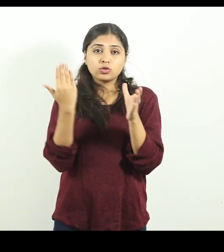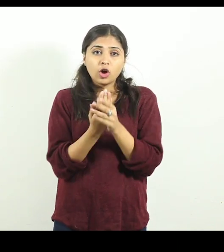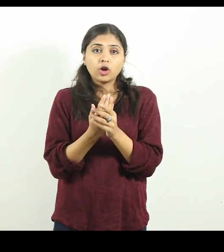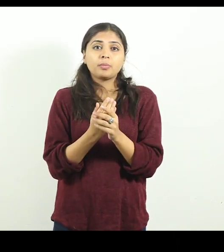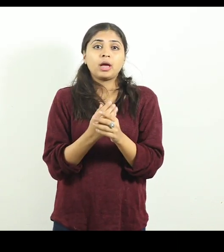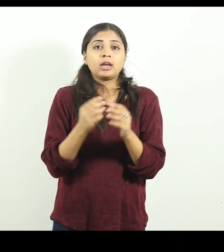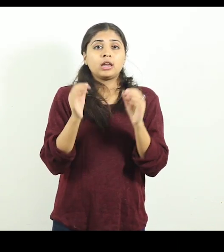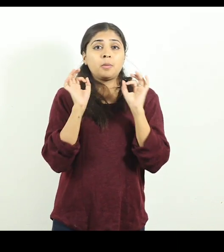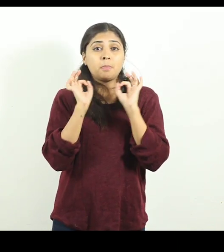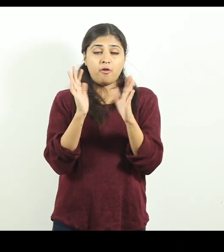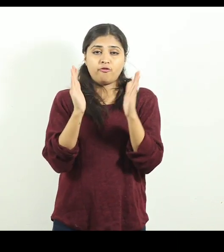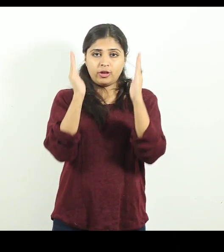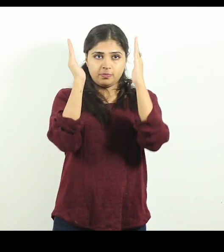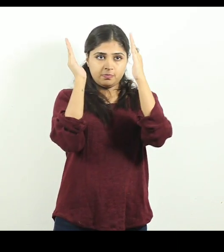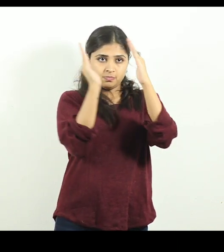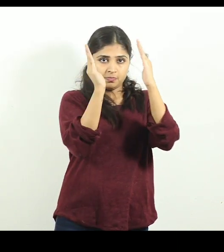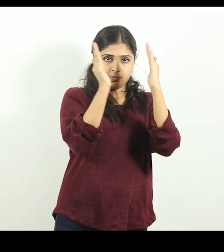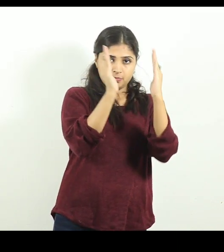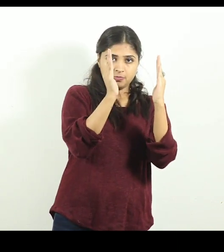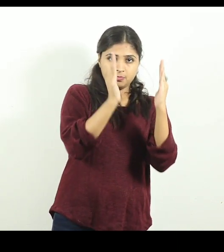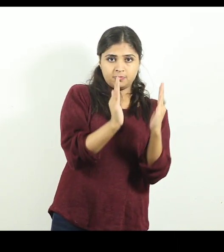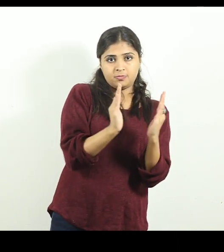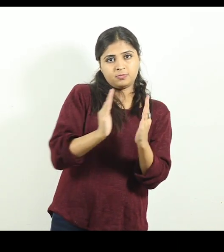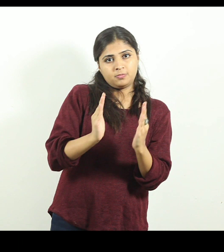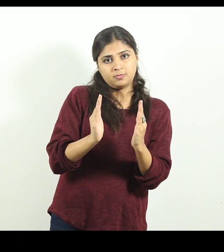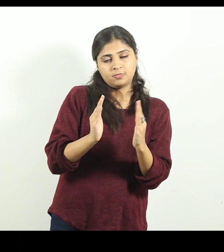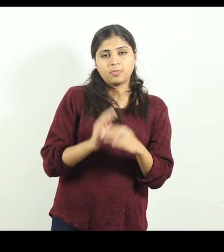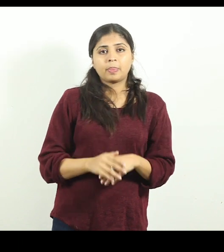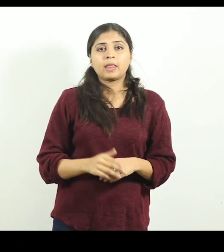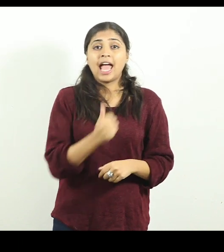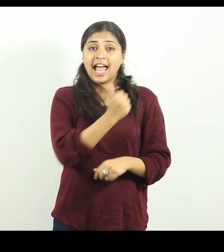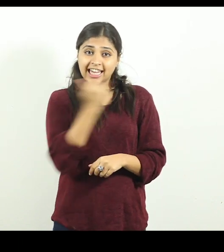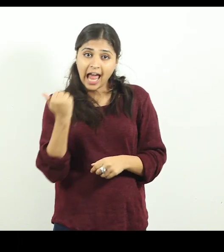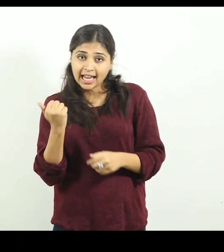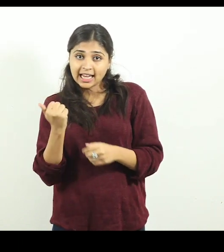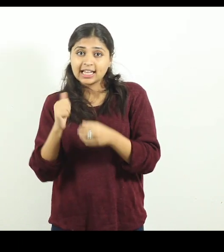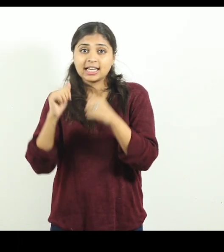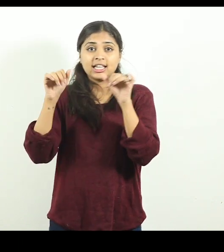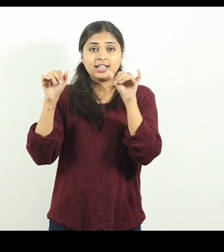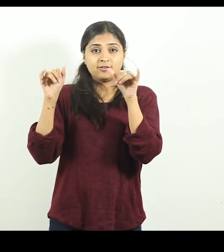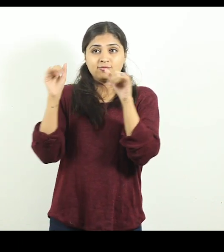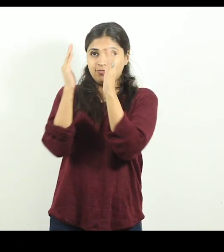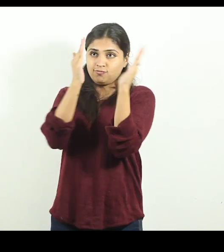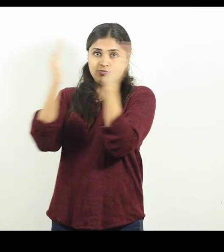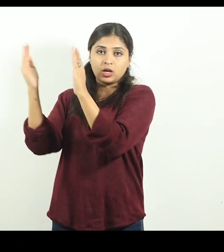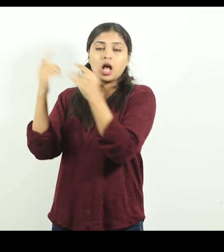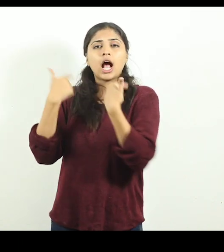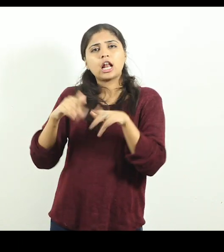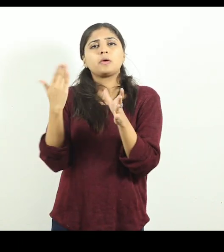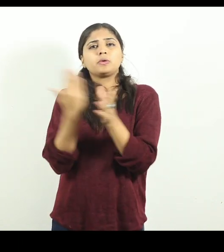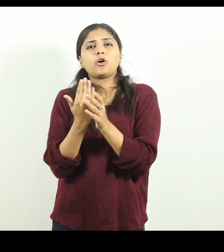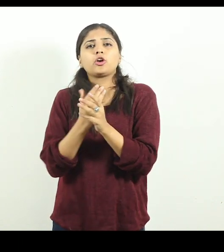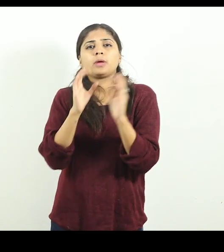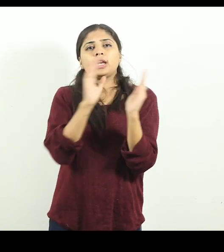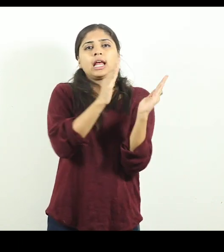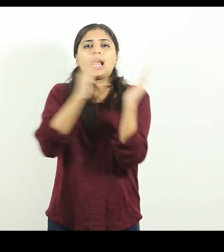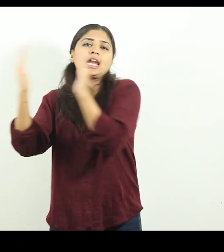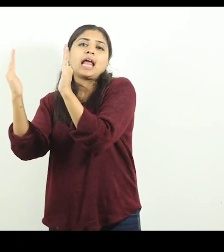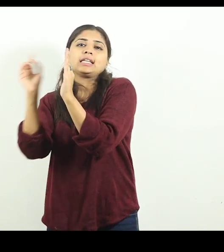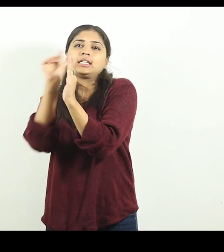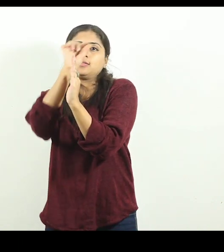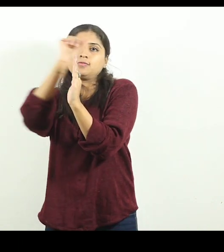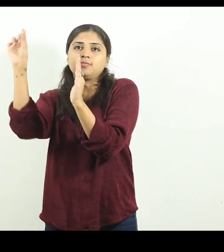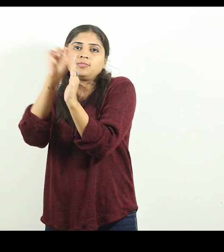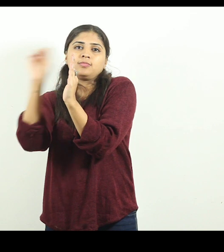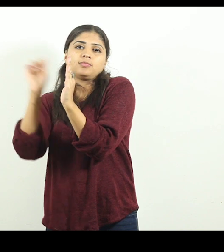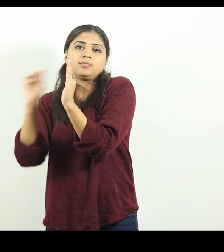allows a document to have an even left side. Right justification. Alignment that allows a document to have an